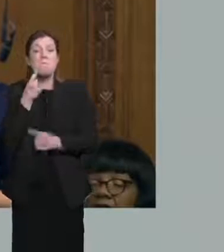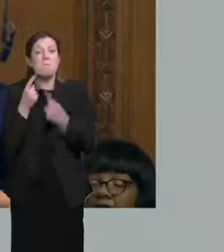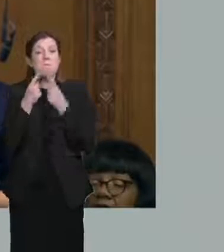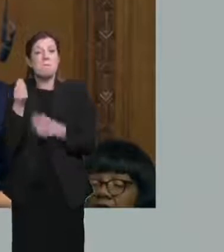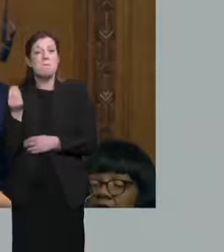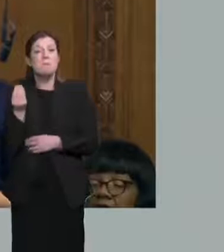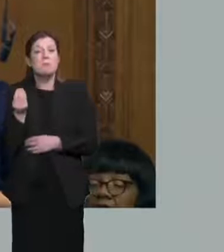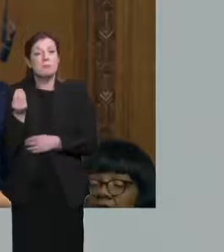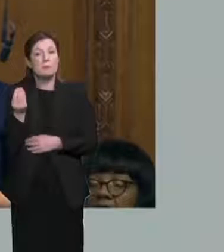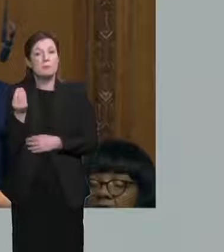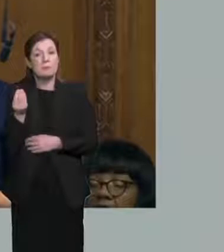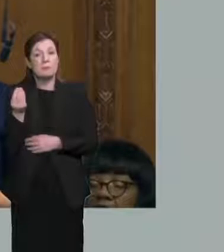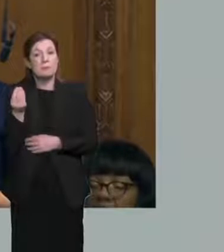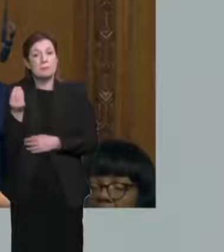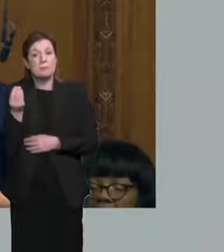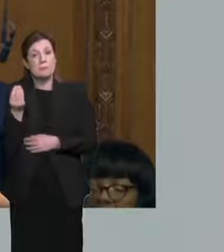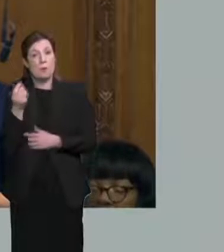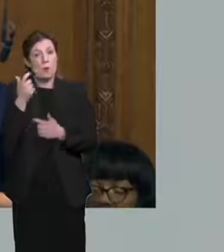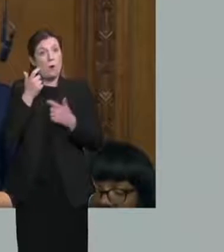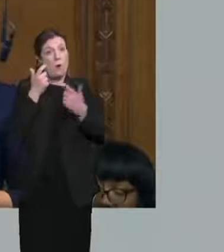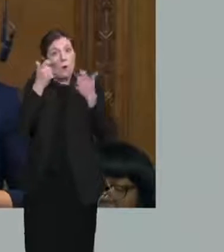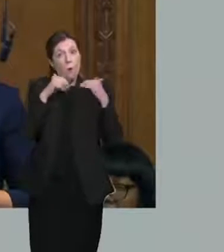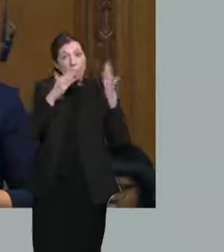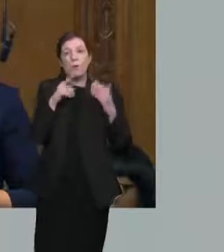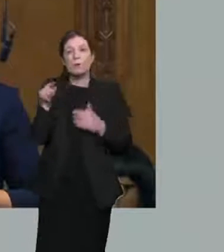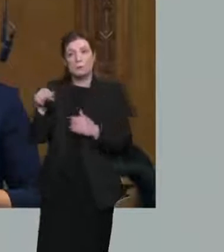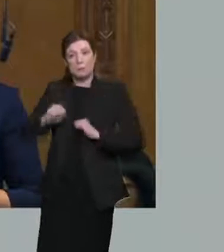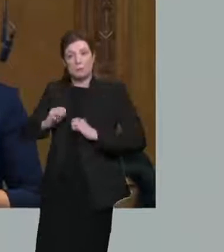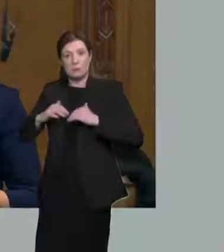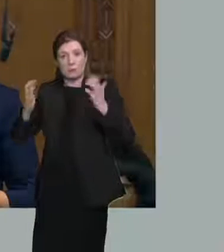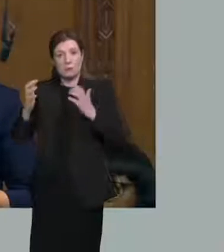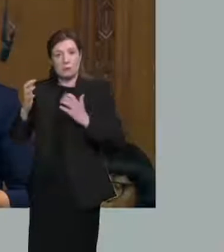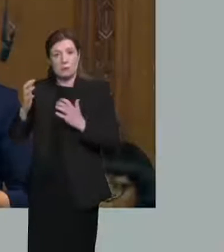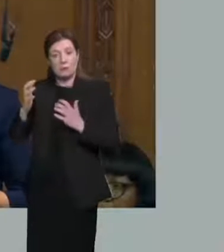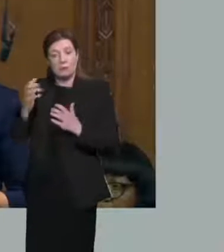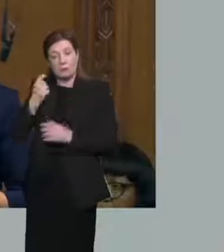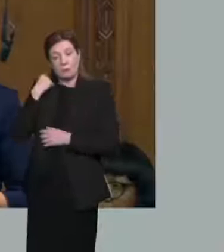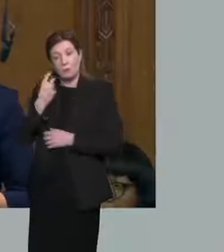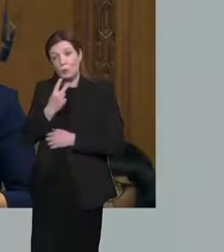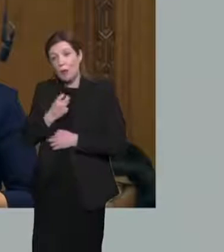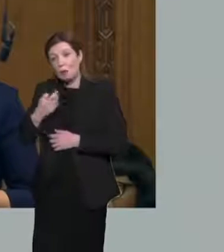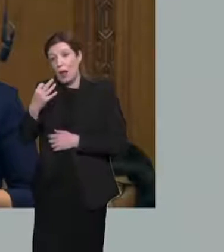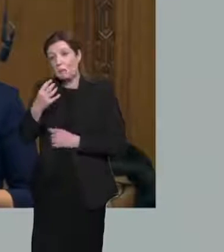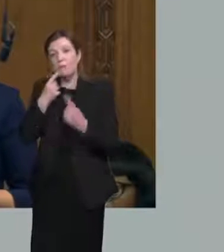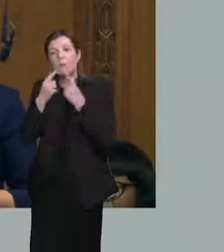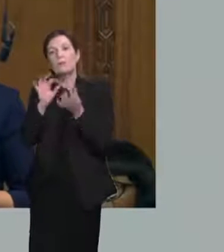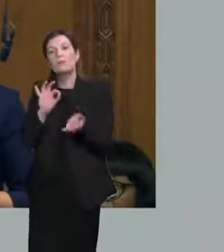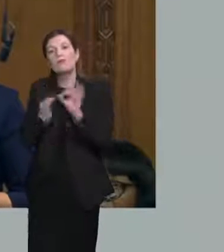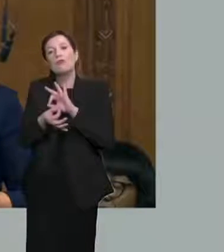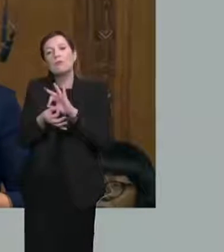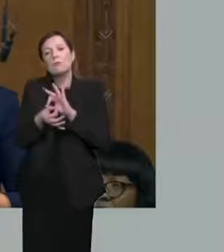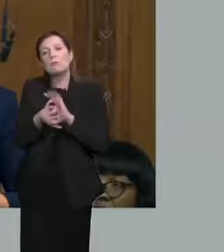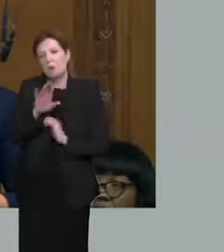now concern that the High Court and this House may have been inadvertently misinformed in 2008 when told that